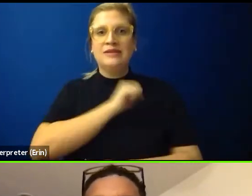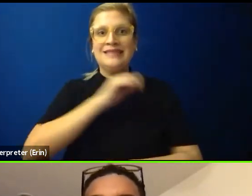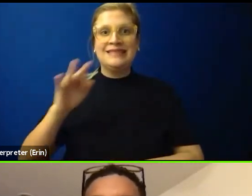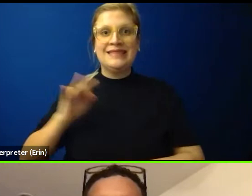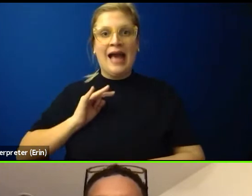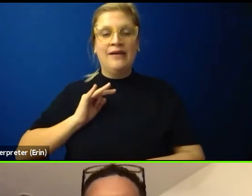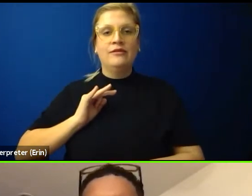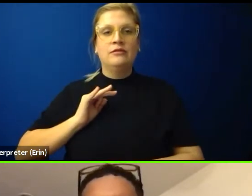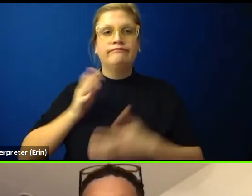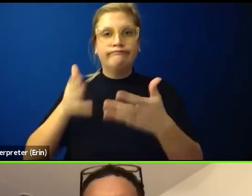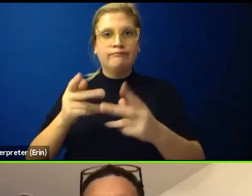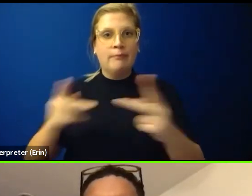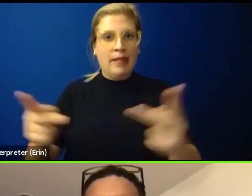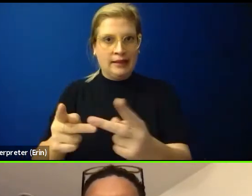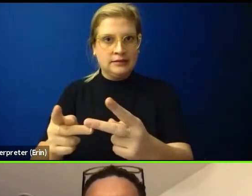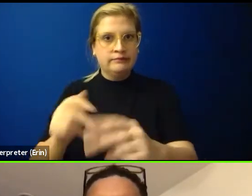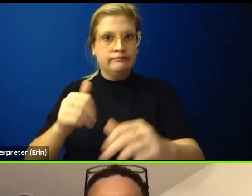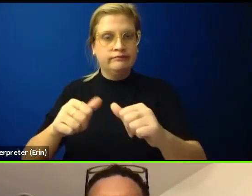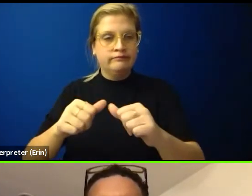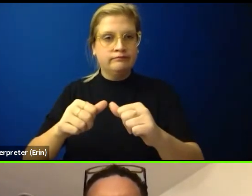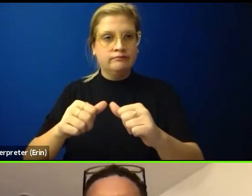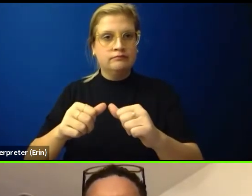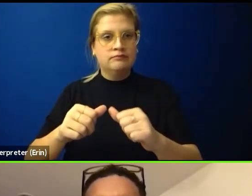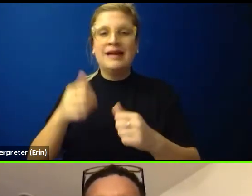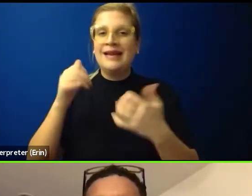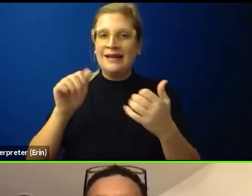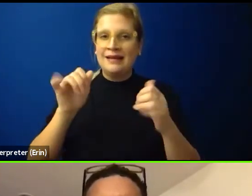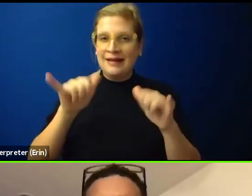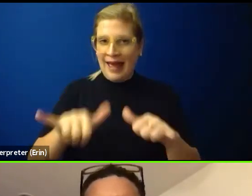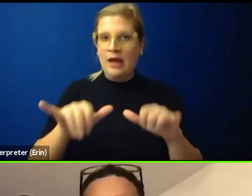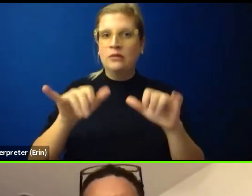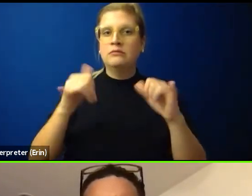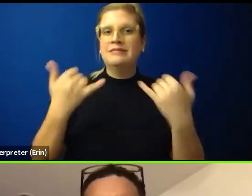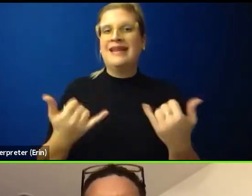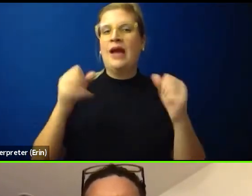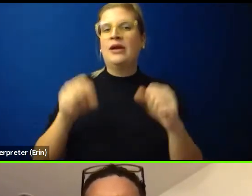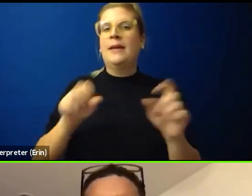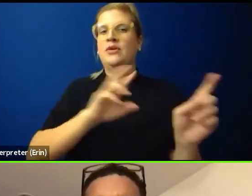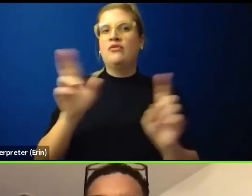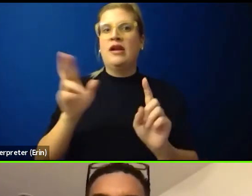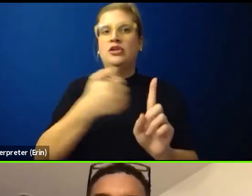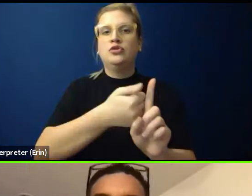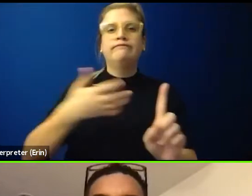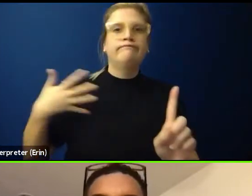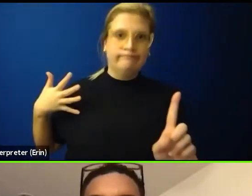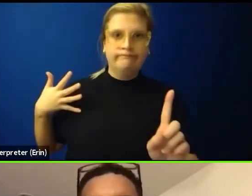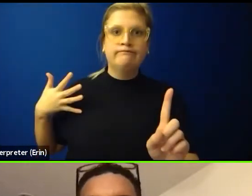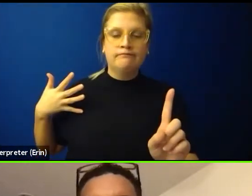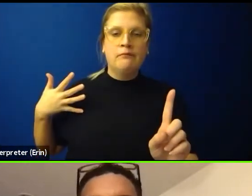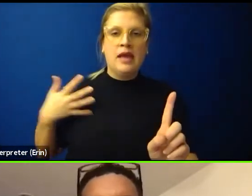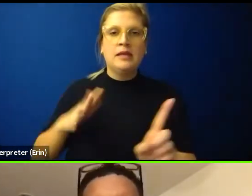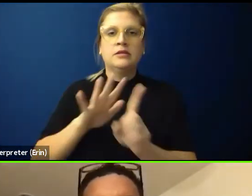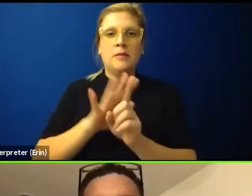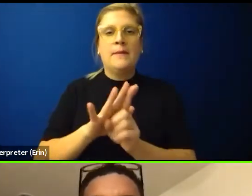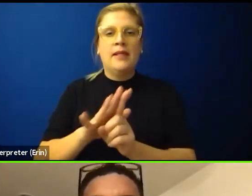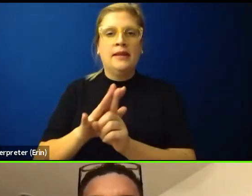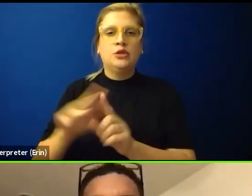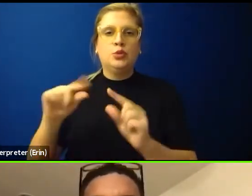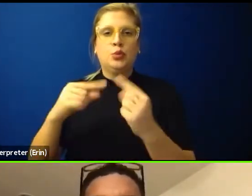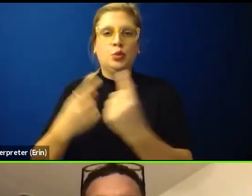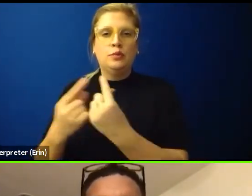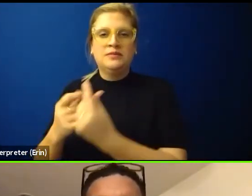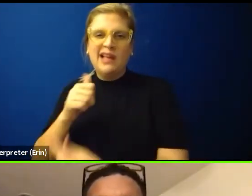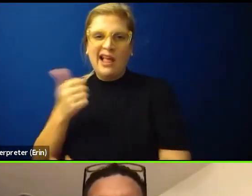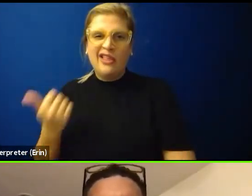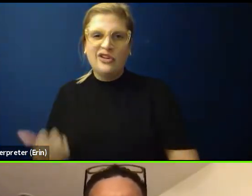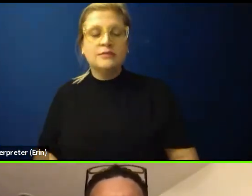we are, more apt to kind of expand to serve broader population groups. So that work is happening. Okay.